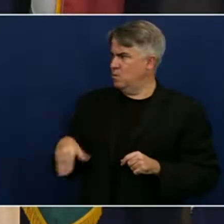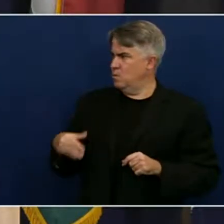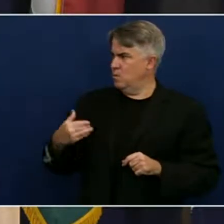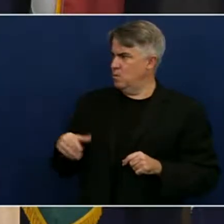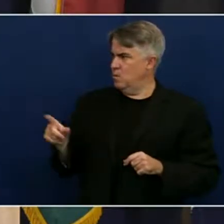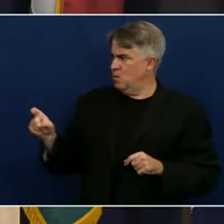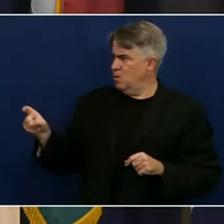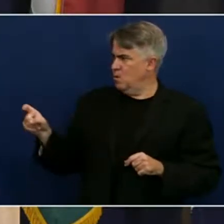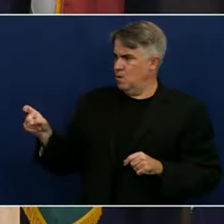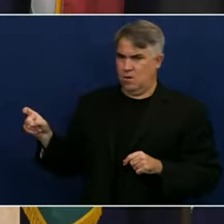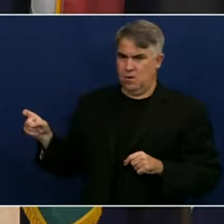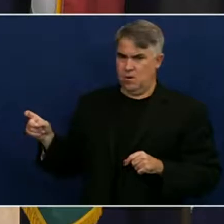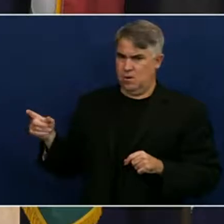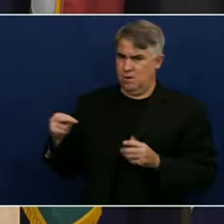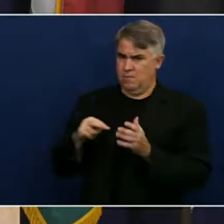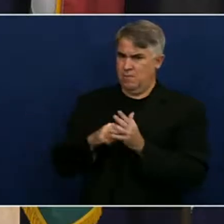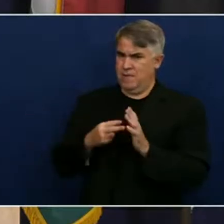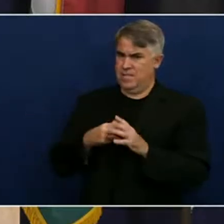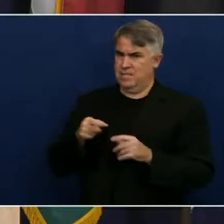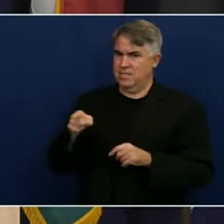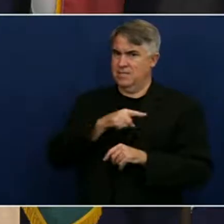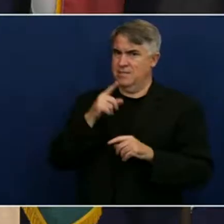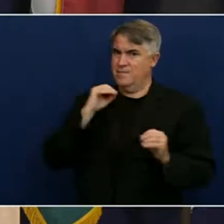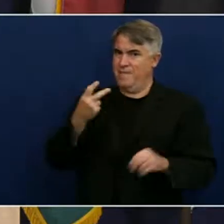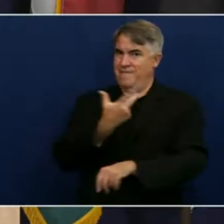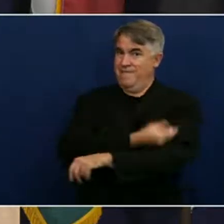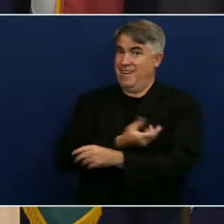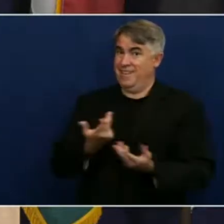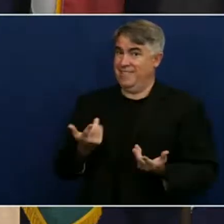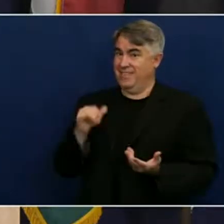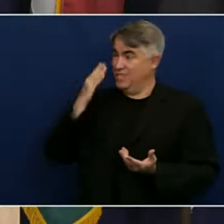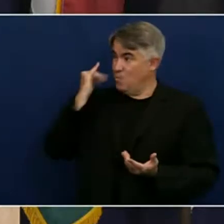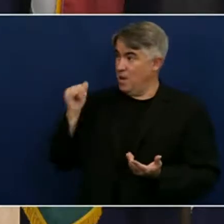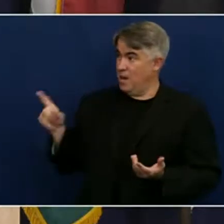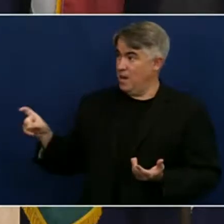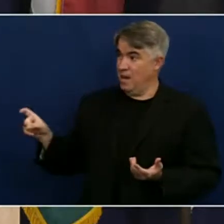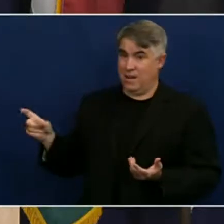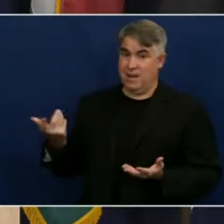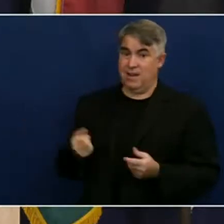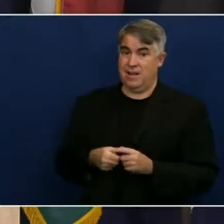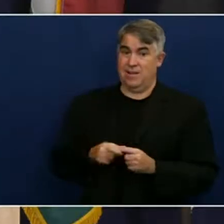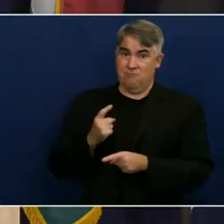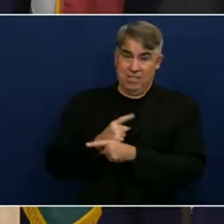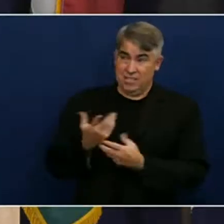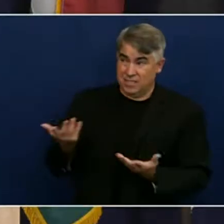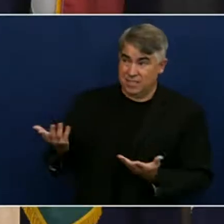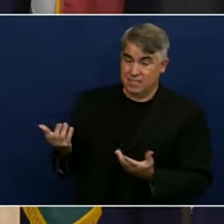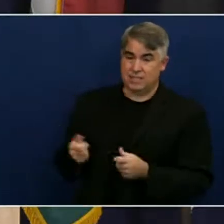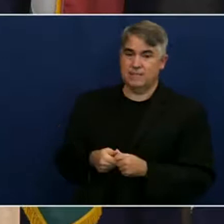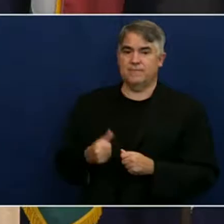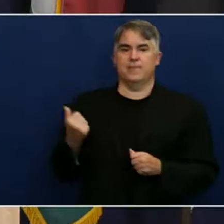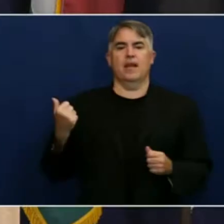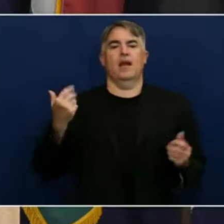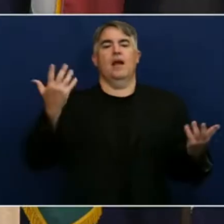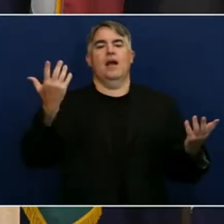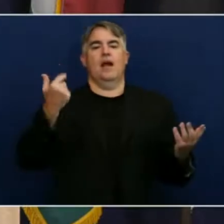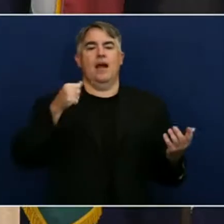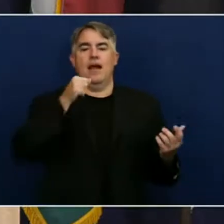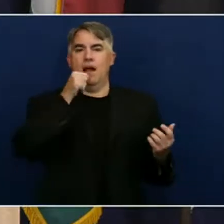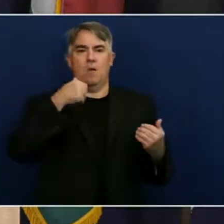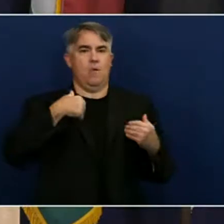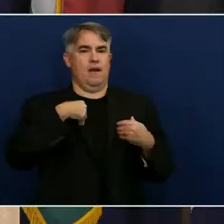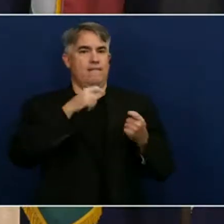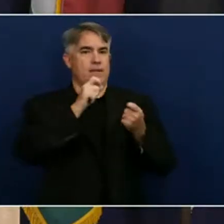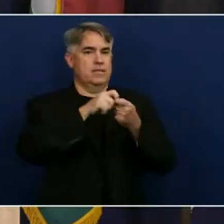less likely to have been vaccinated. Just make sure I was getting that correctly. Right, and I don't have those exact numbers,